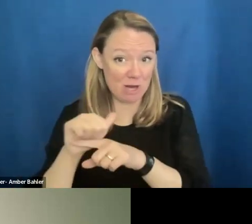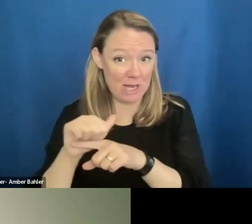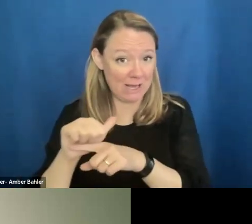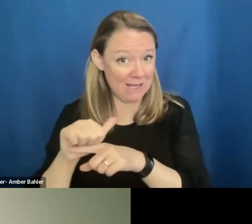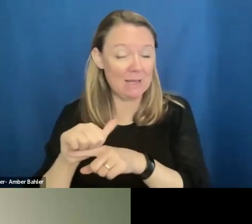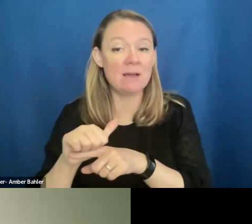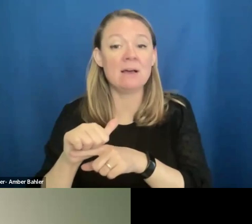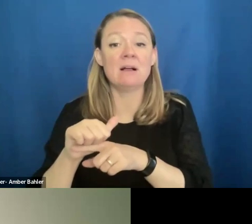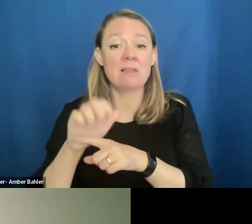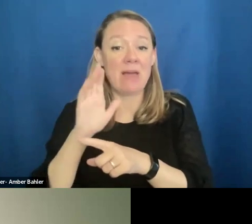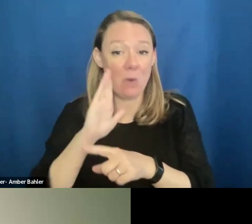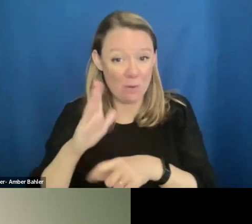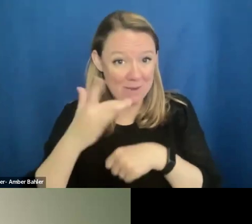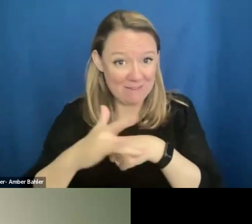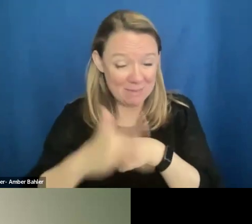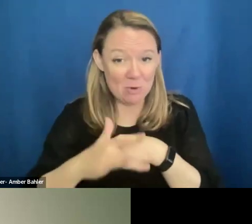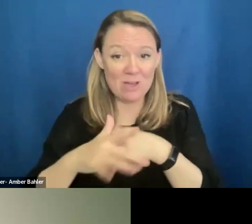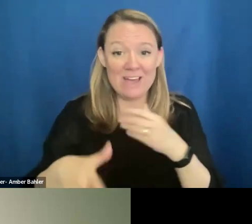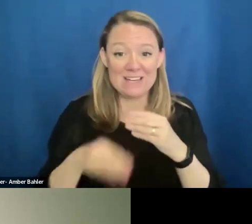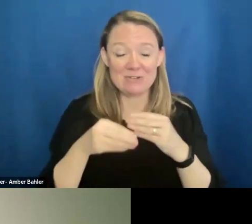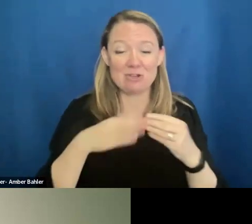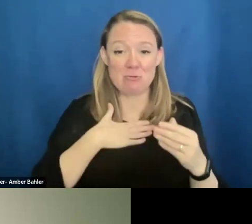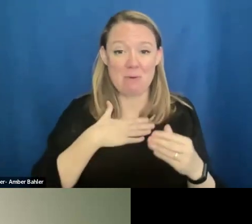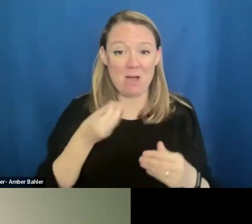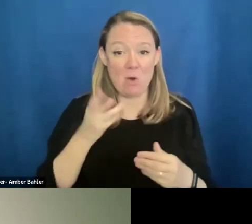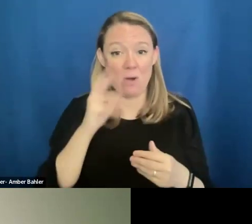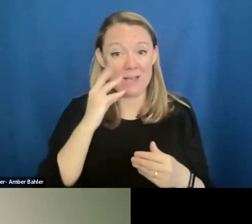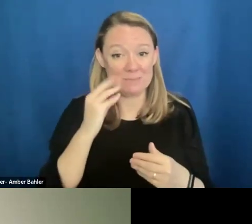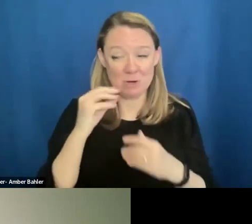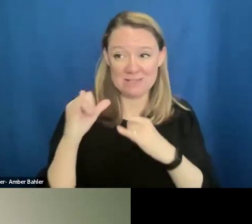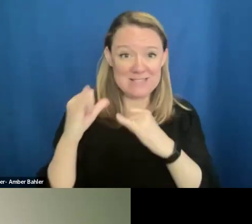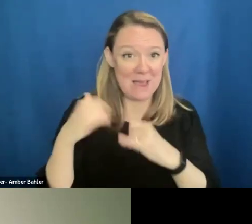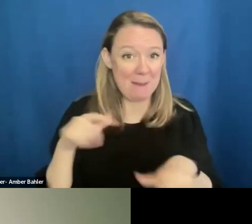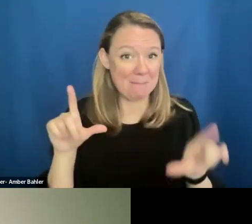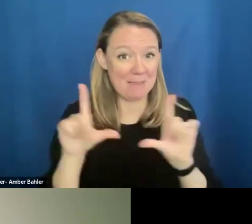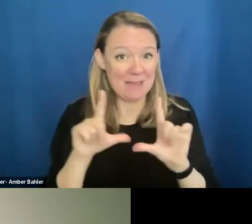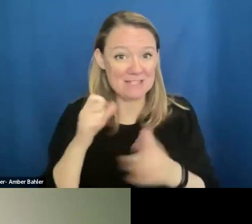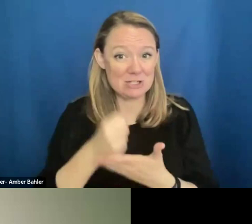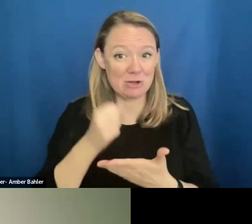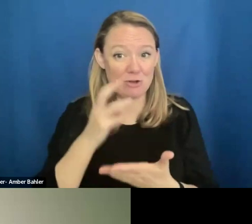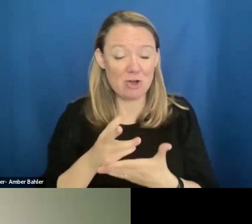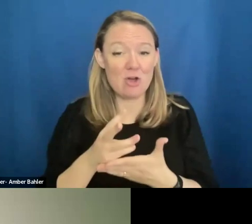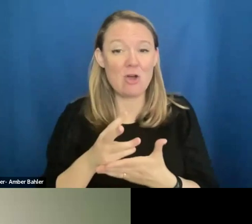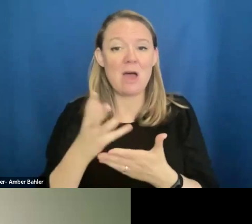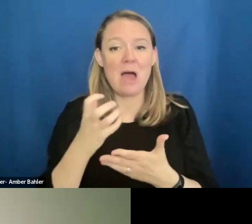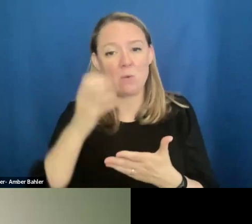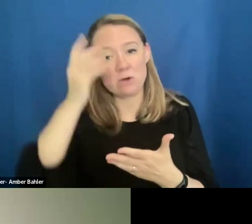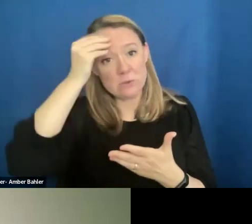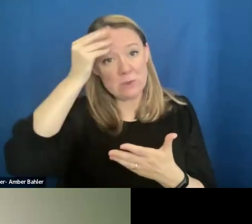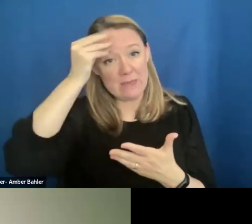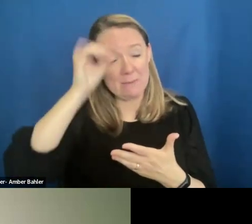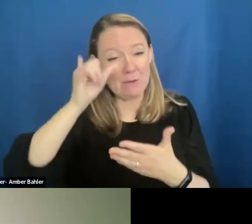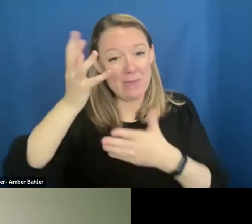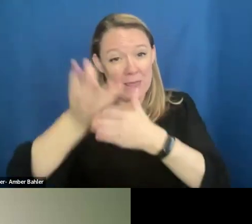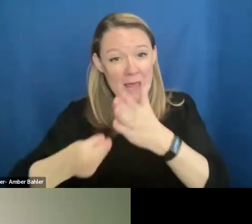In addition to my lived experience, I'm also a licensed social worker, and I definitely want to reflect about that lack of training for substance use